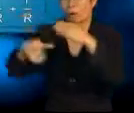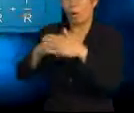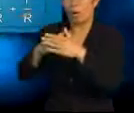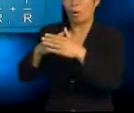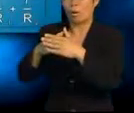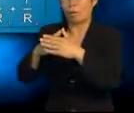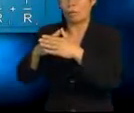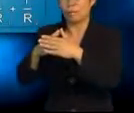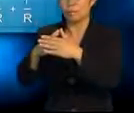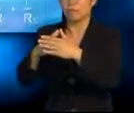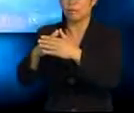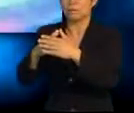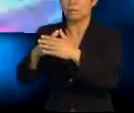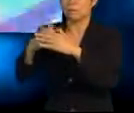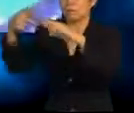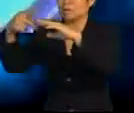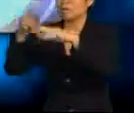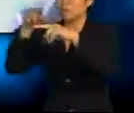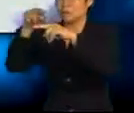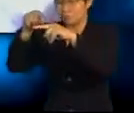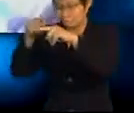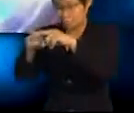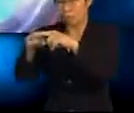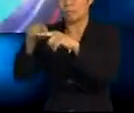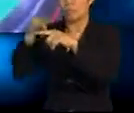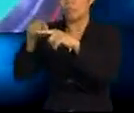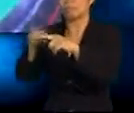reciprocal of each resistance.